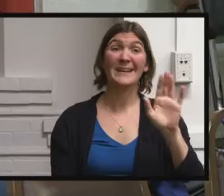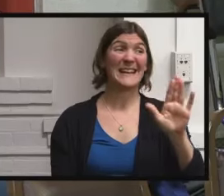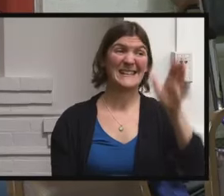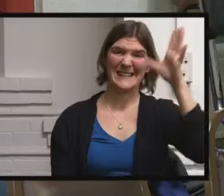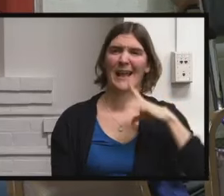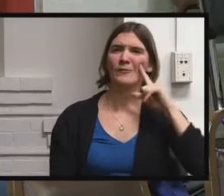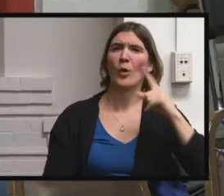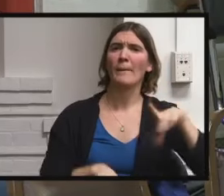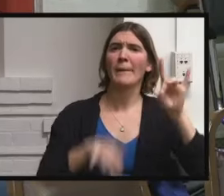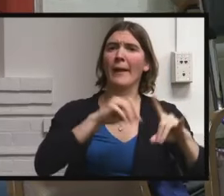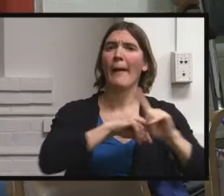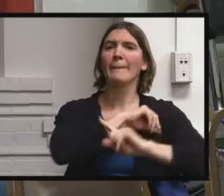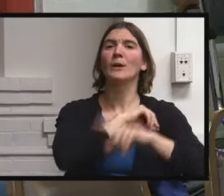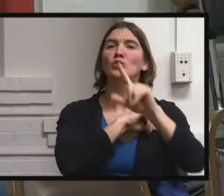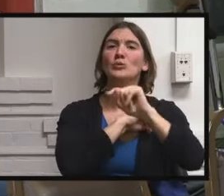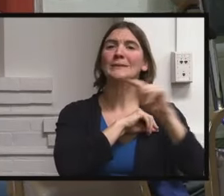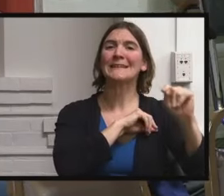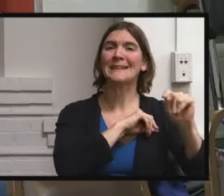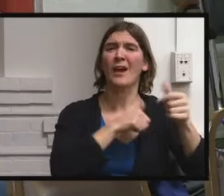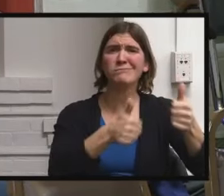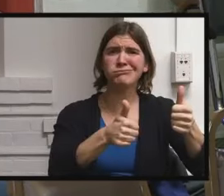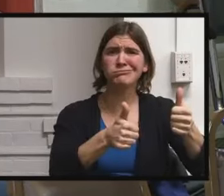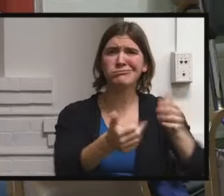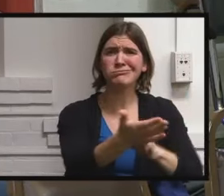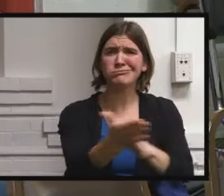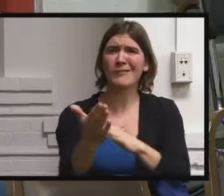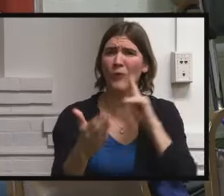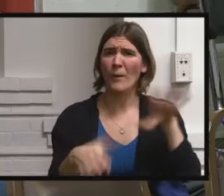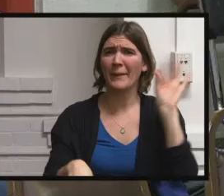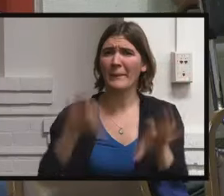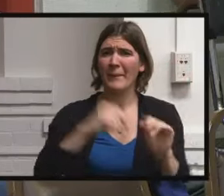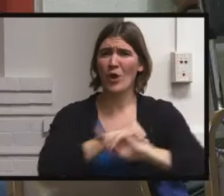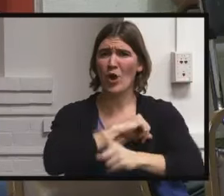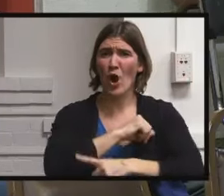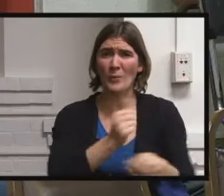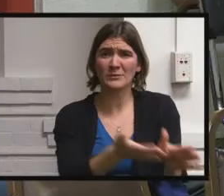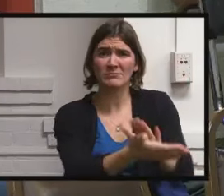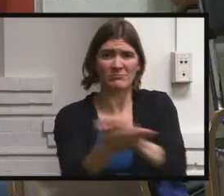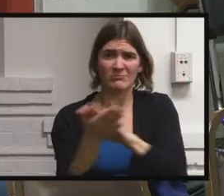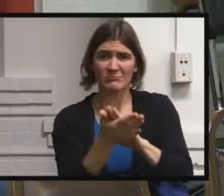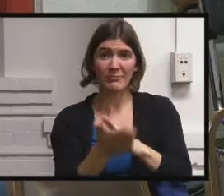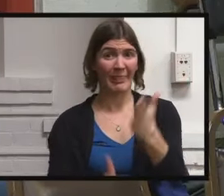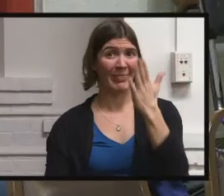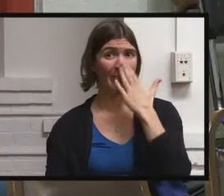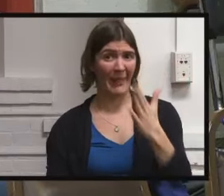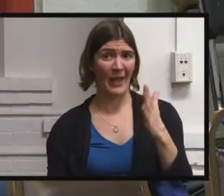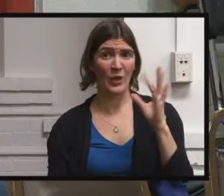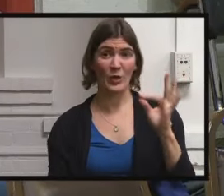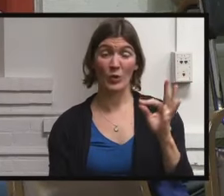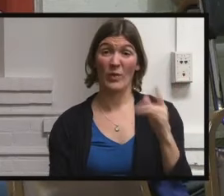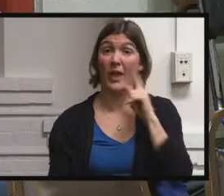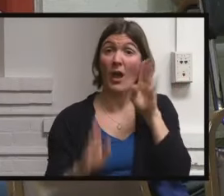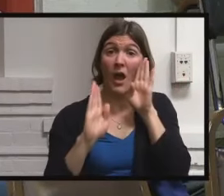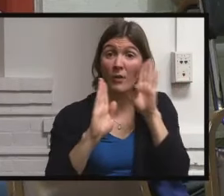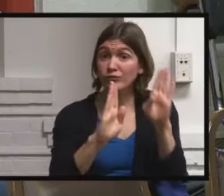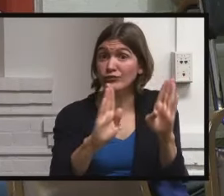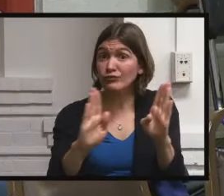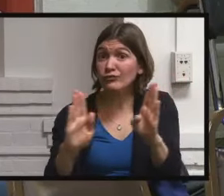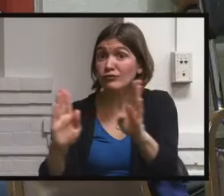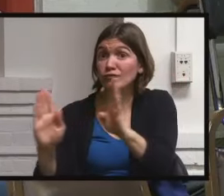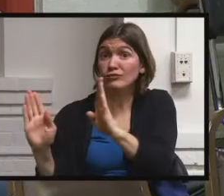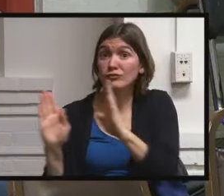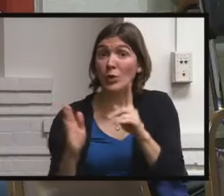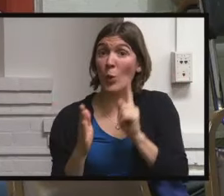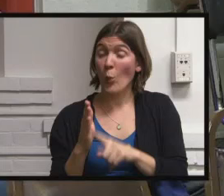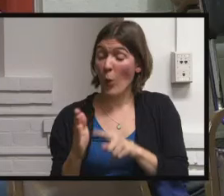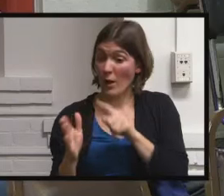very wonderful job picking up the trash and making sure that it's clean and and paying attention to what needs